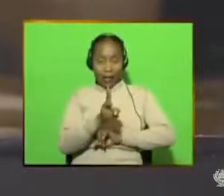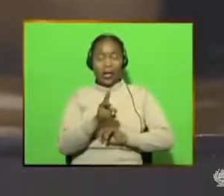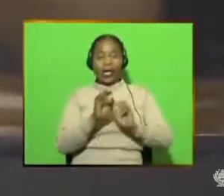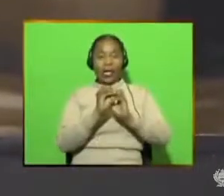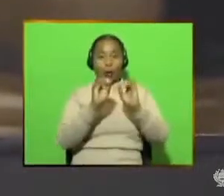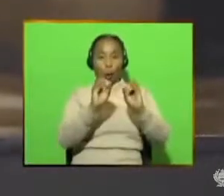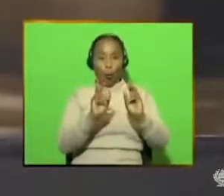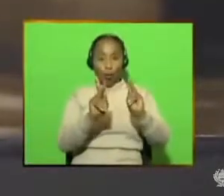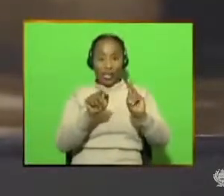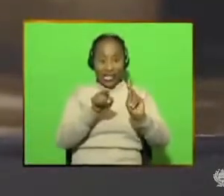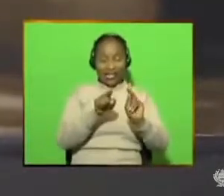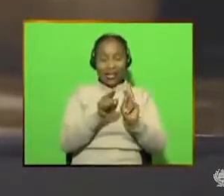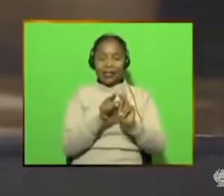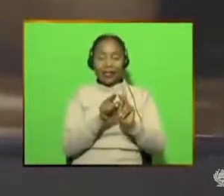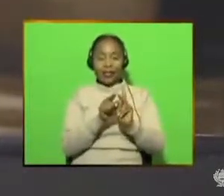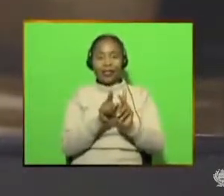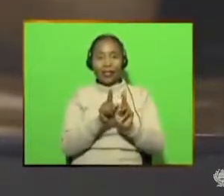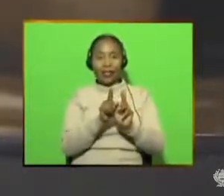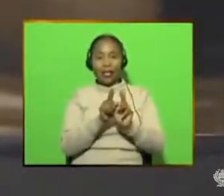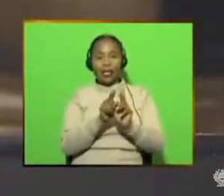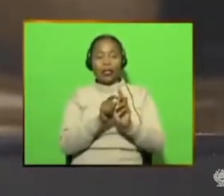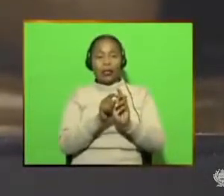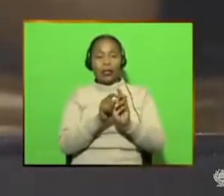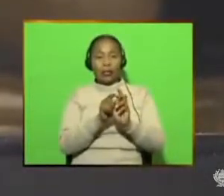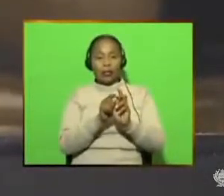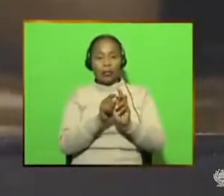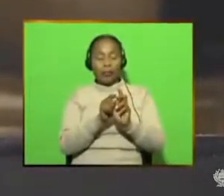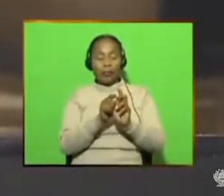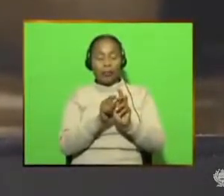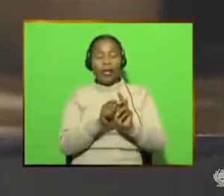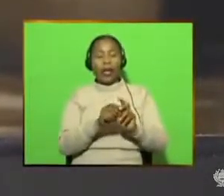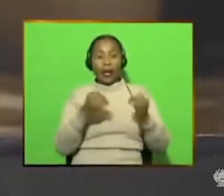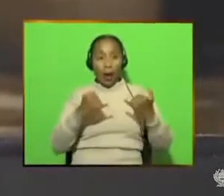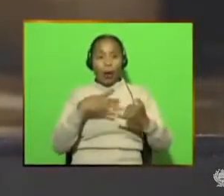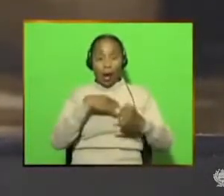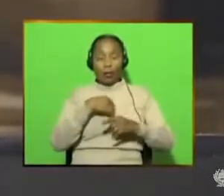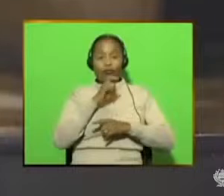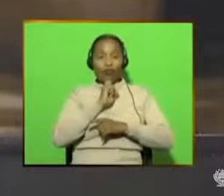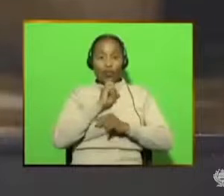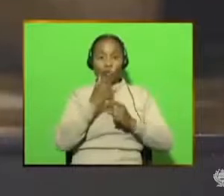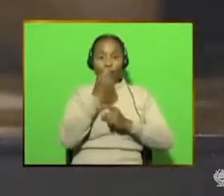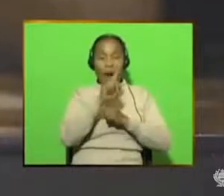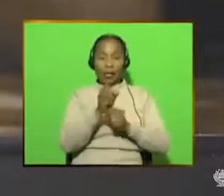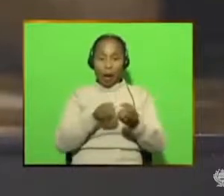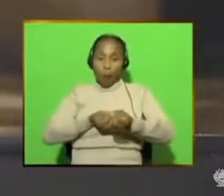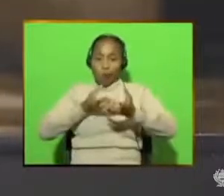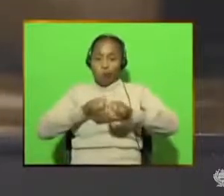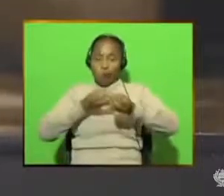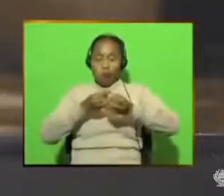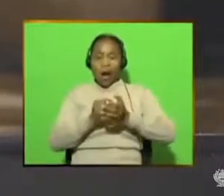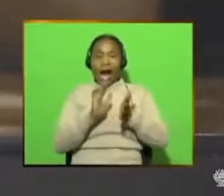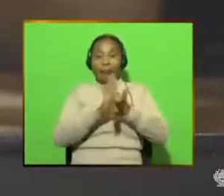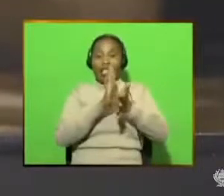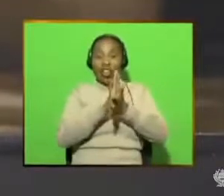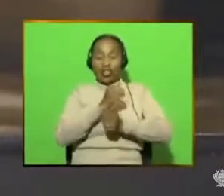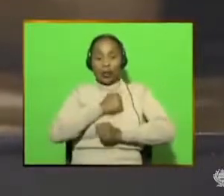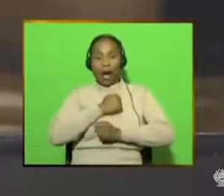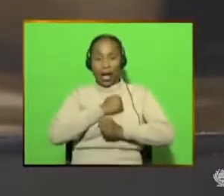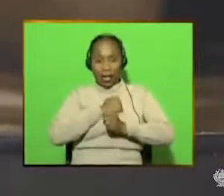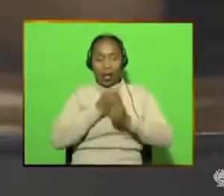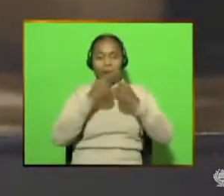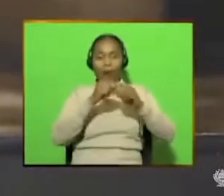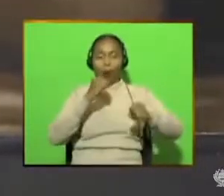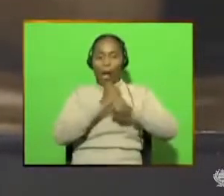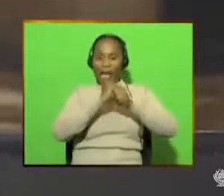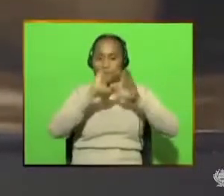opportunity to express my appreciation for the cooperation and